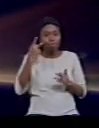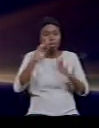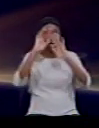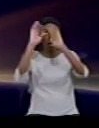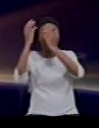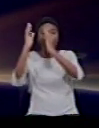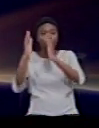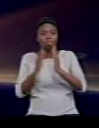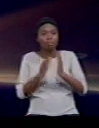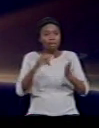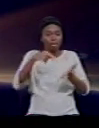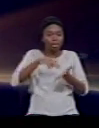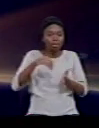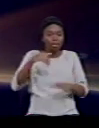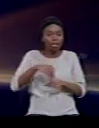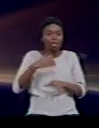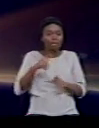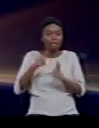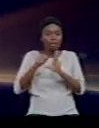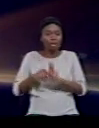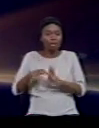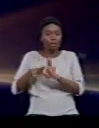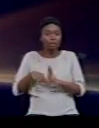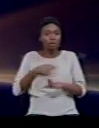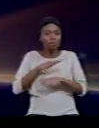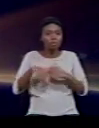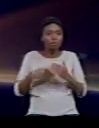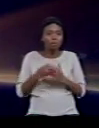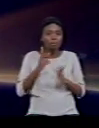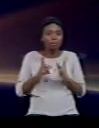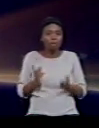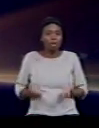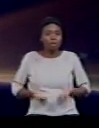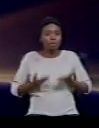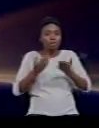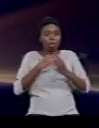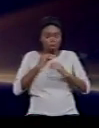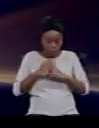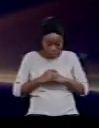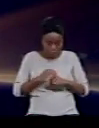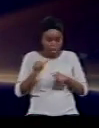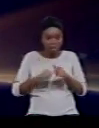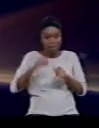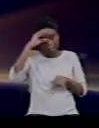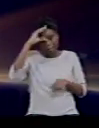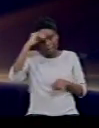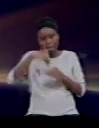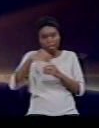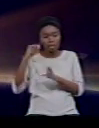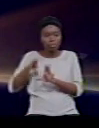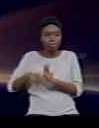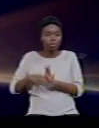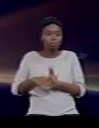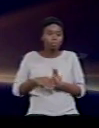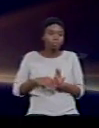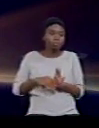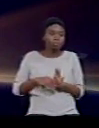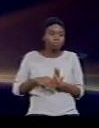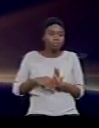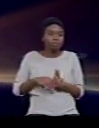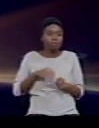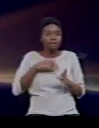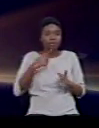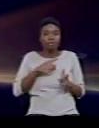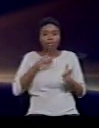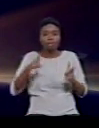cloudy pillar stand at the tabernacle door, and all the people rose up and worshipped, every man in his tent door.